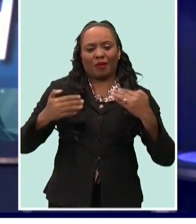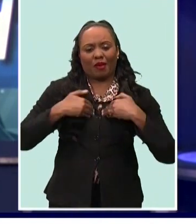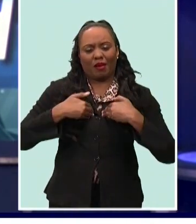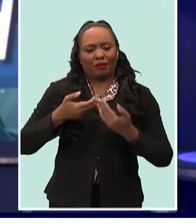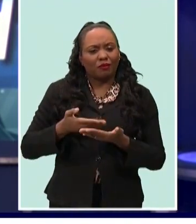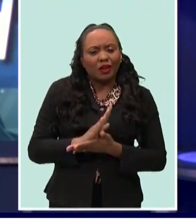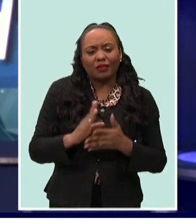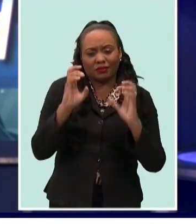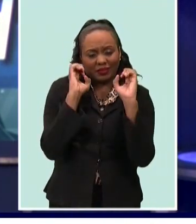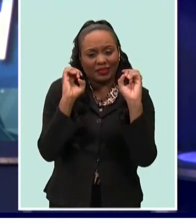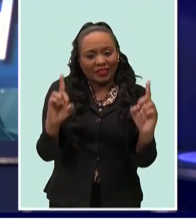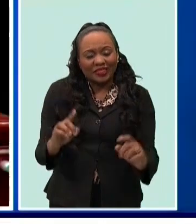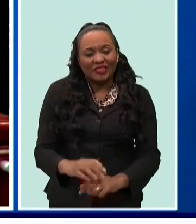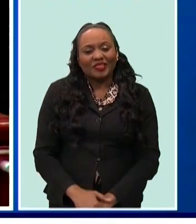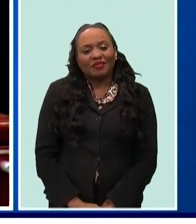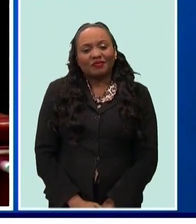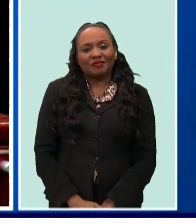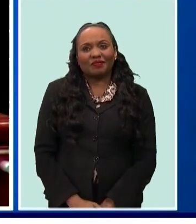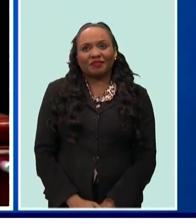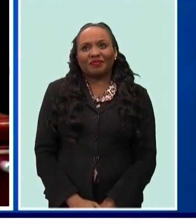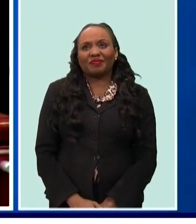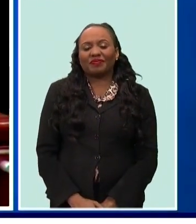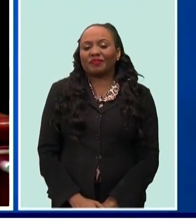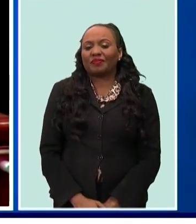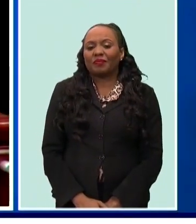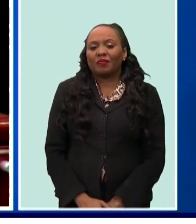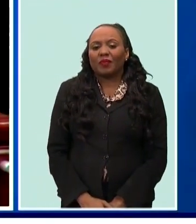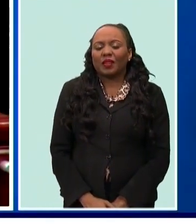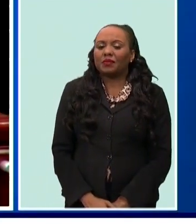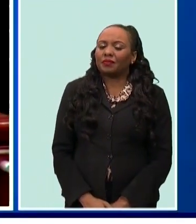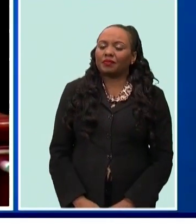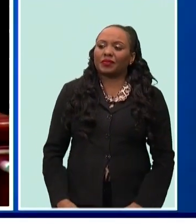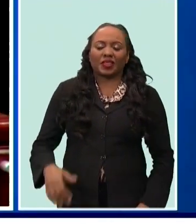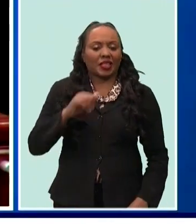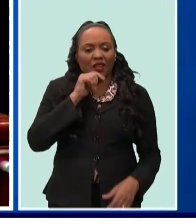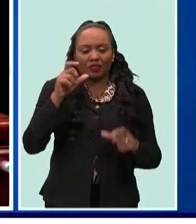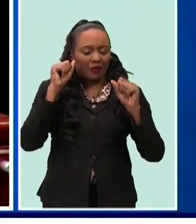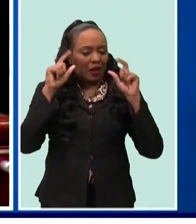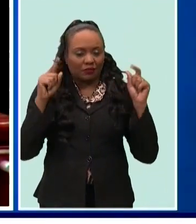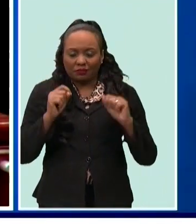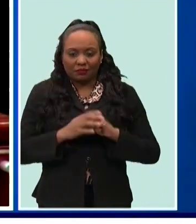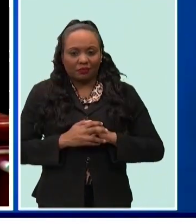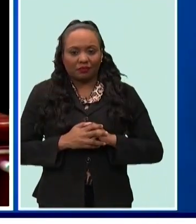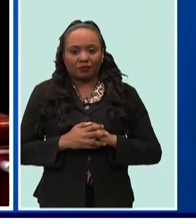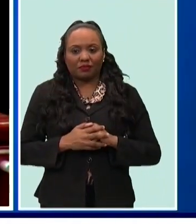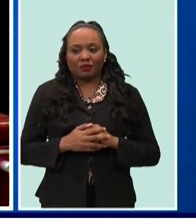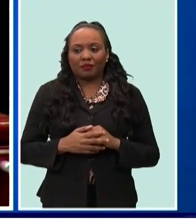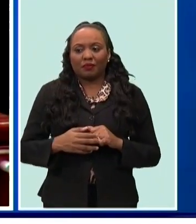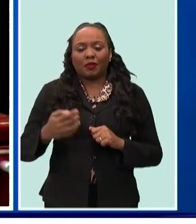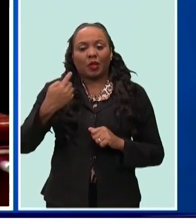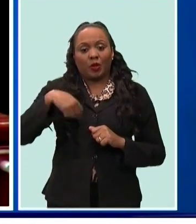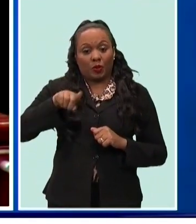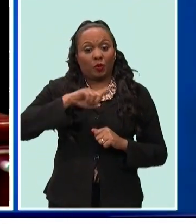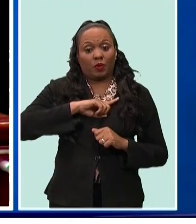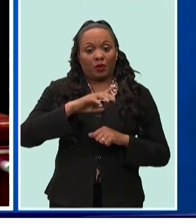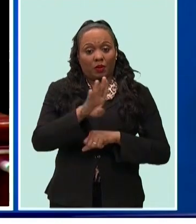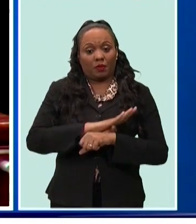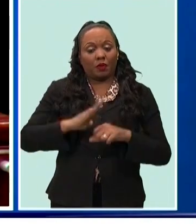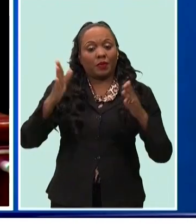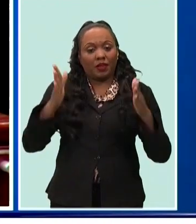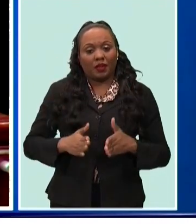to education. There is therefore no wonder that we, the so-called transplanted